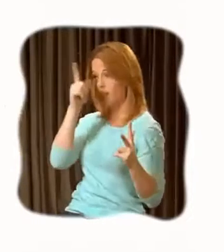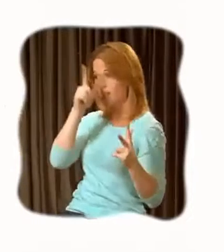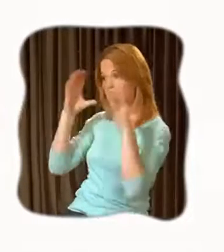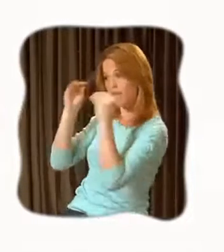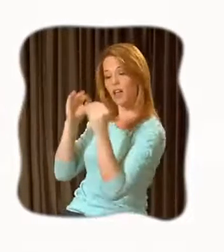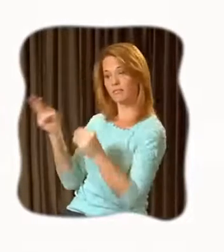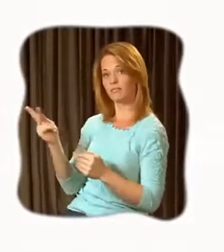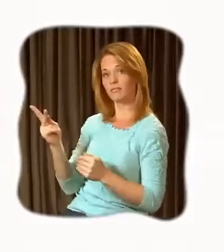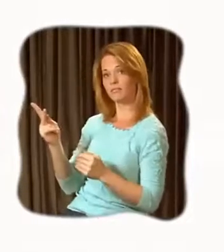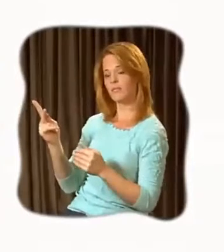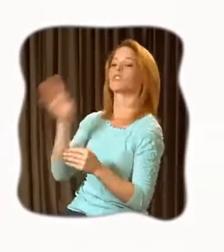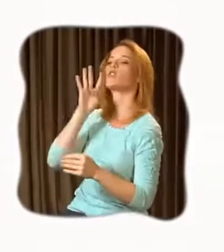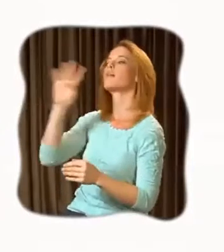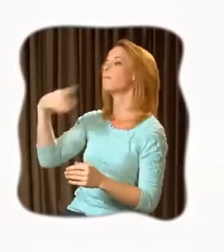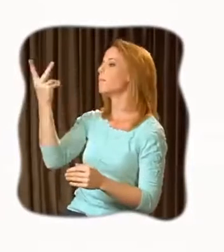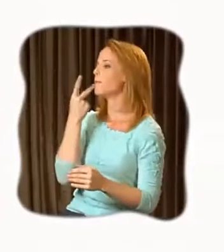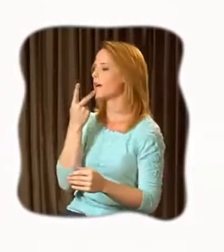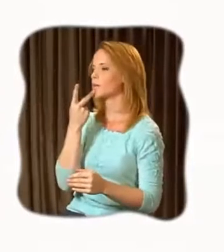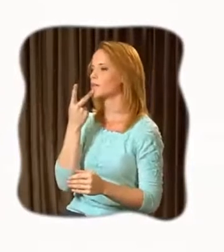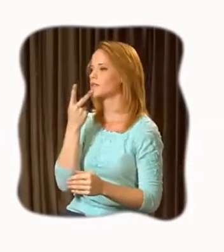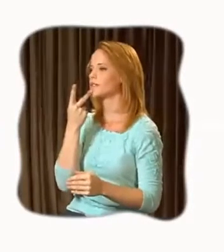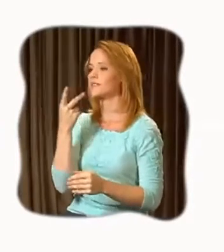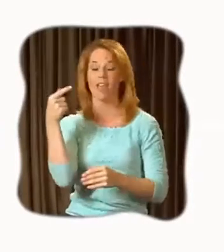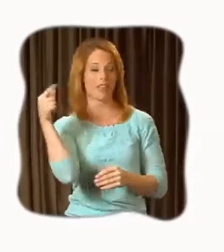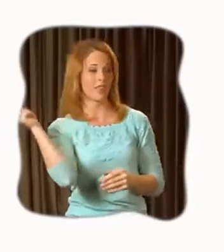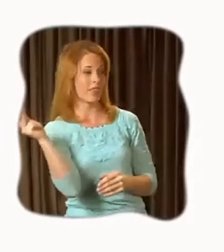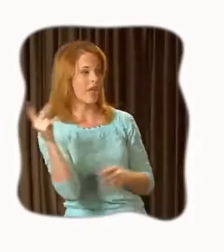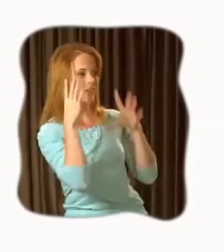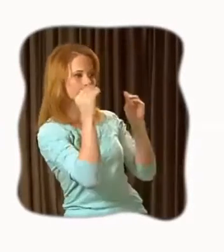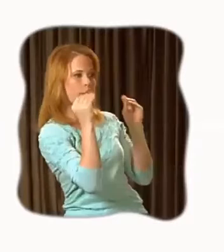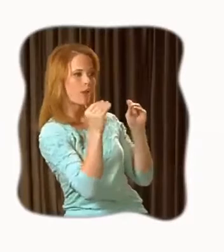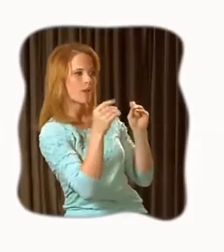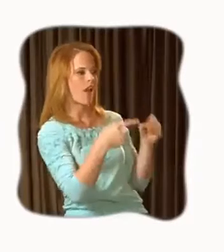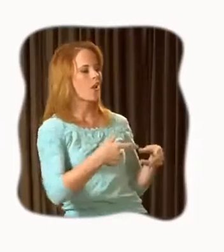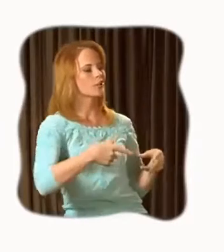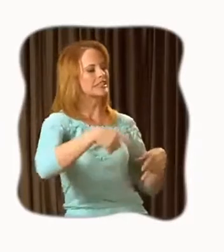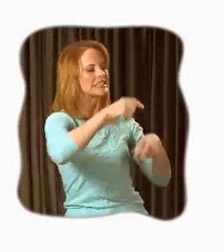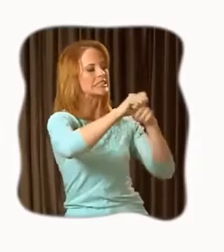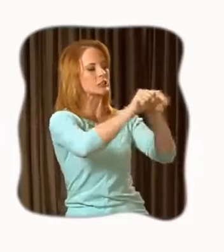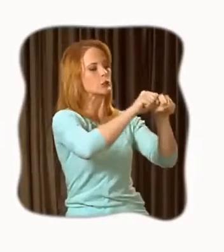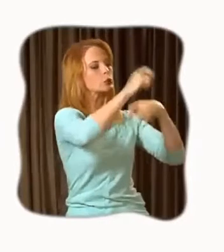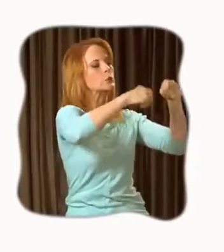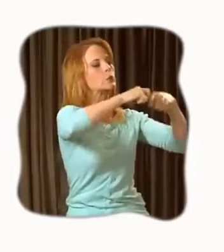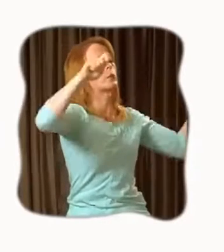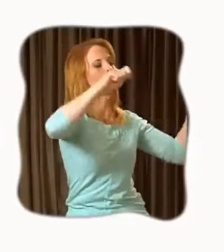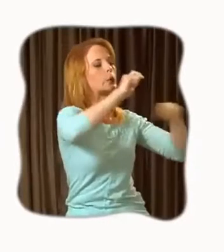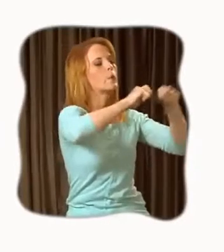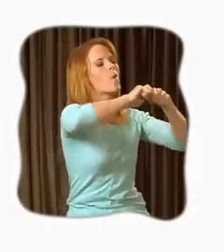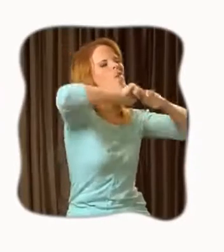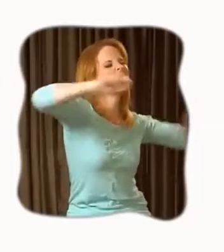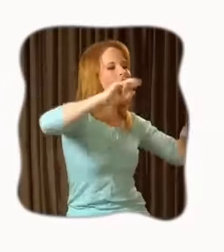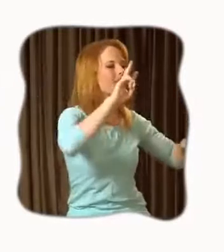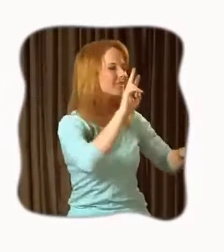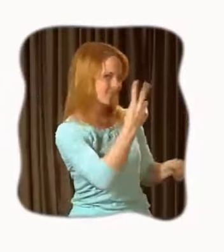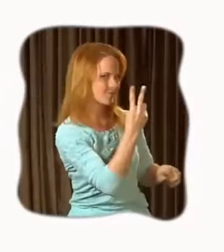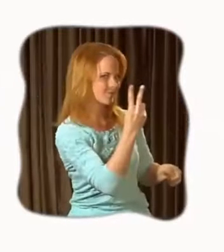Lily taught Chester and Wilson how to talk backwards. I'm a Nasu. And they taught her